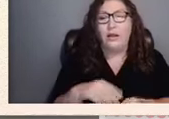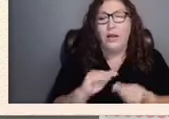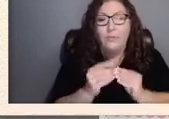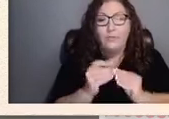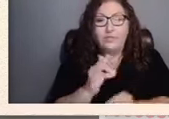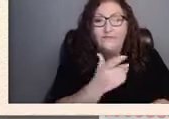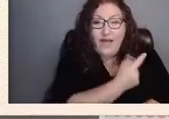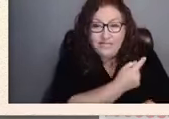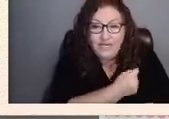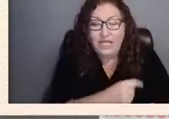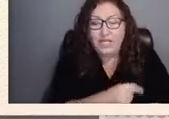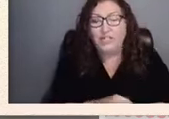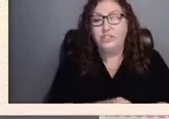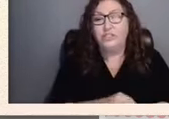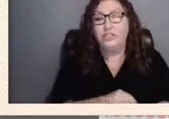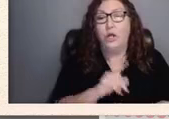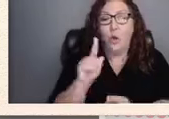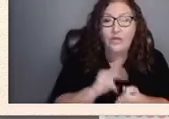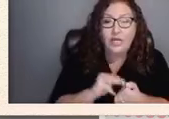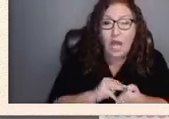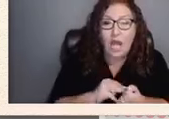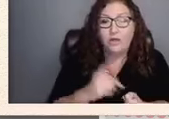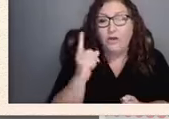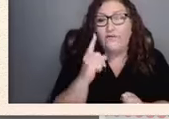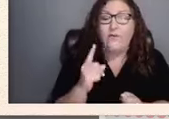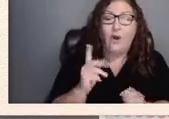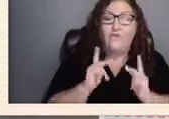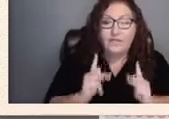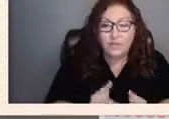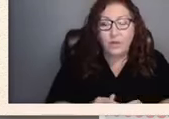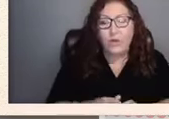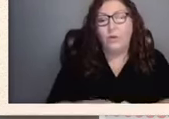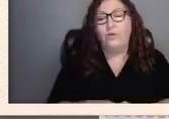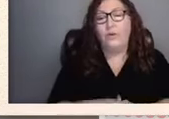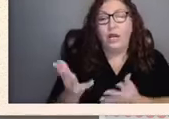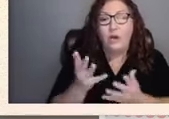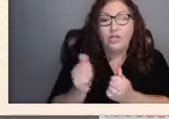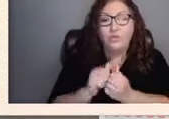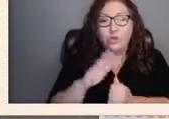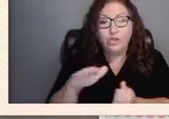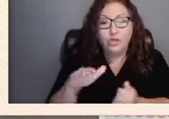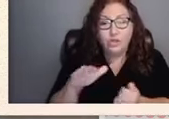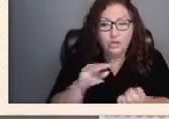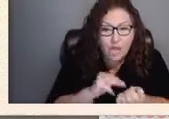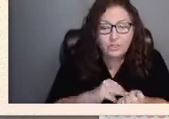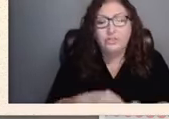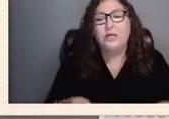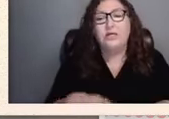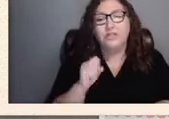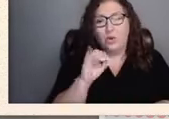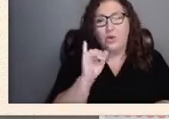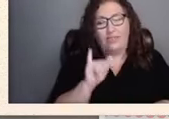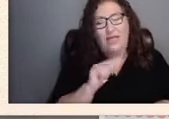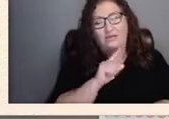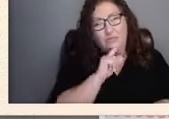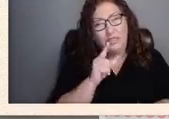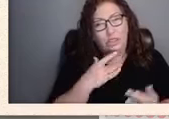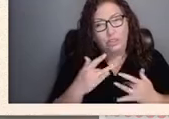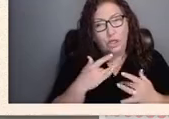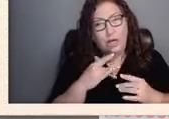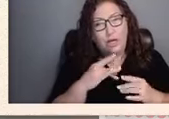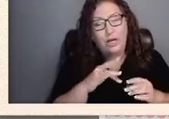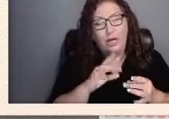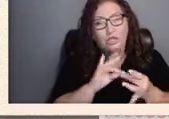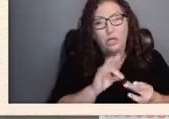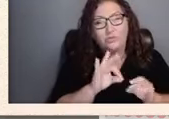child visits, interactions with pediatric providers. And those are also obviously concerning in terms of possible health impact, as